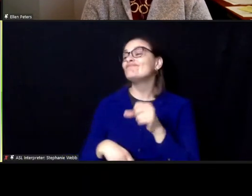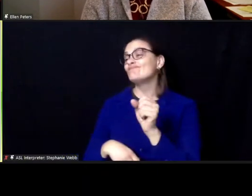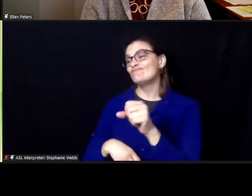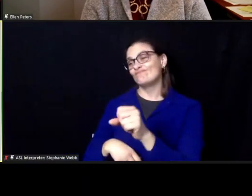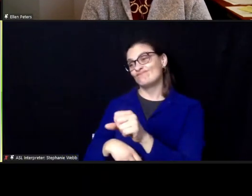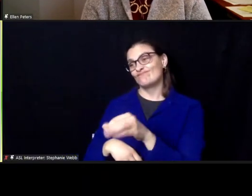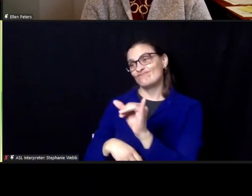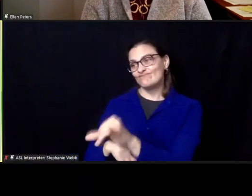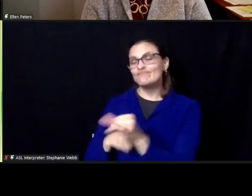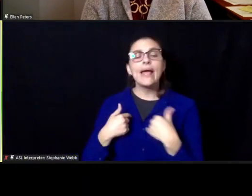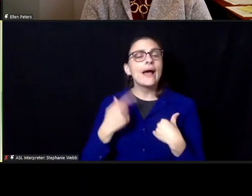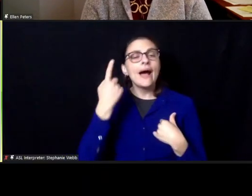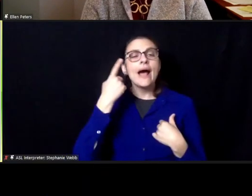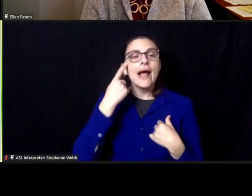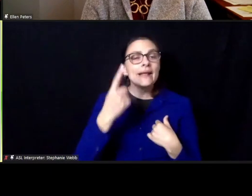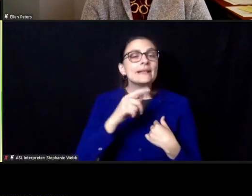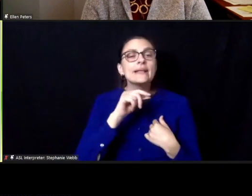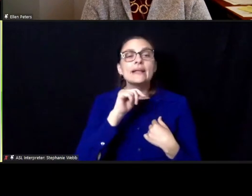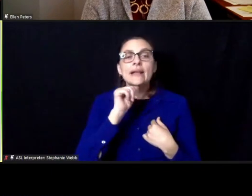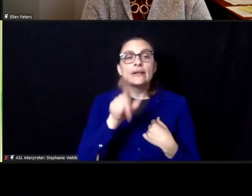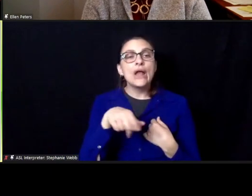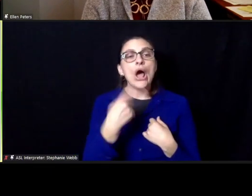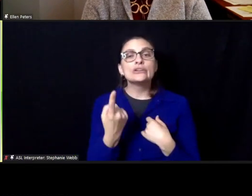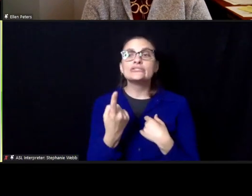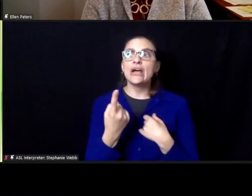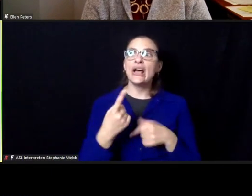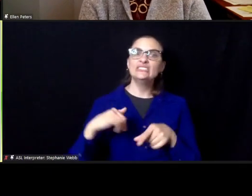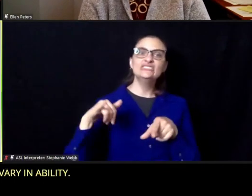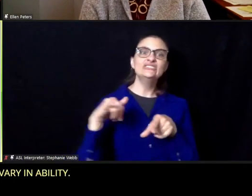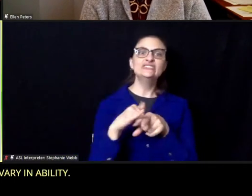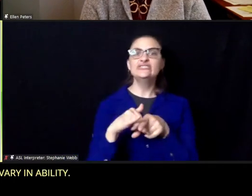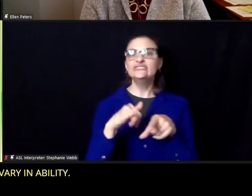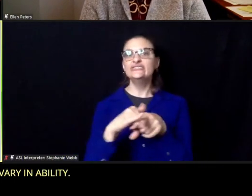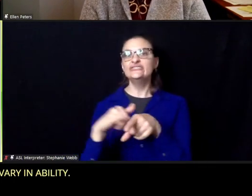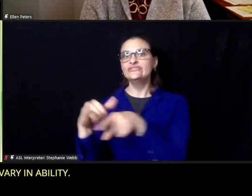words like latency and